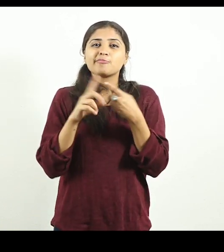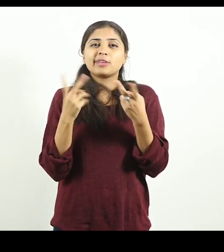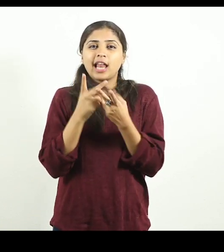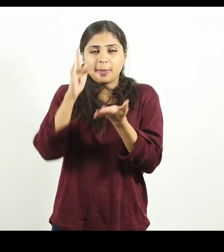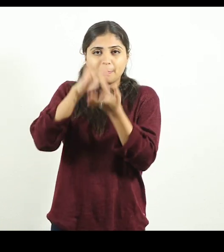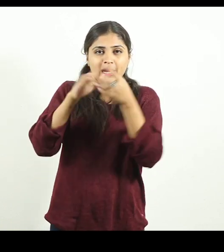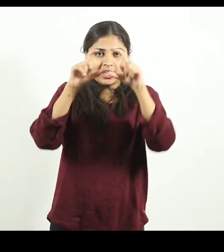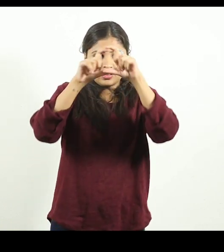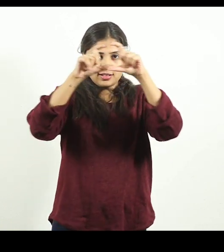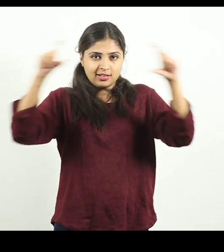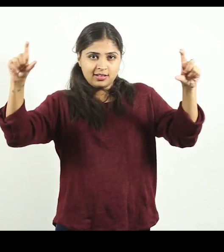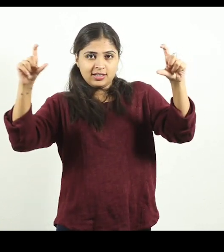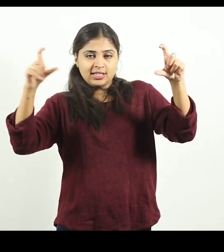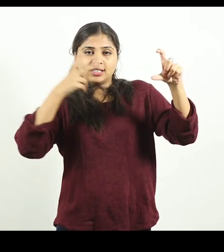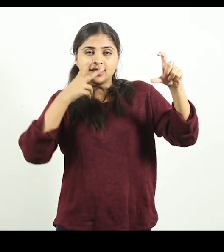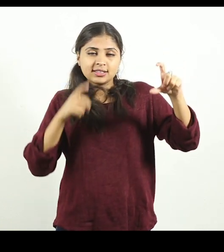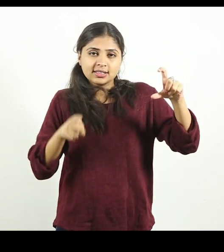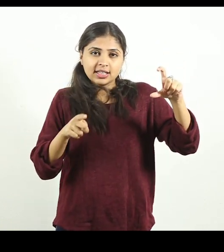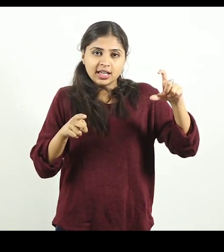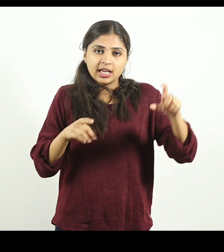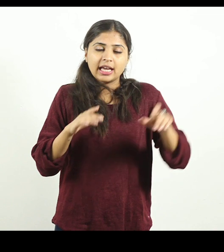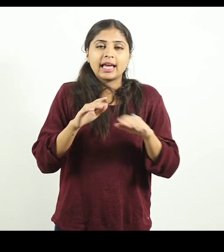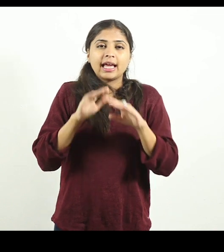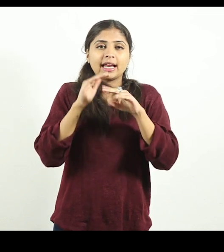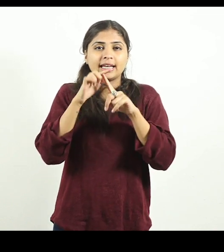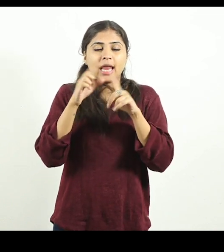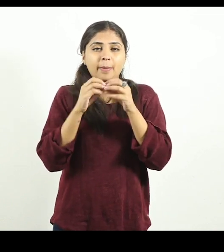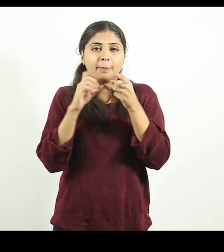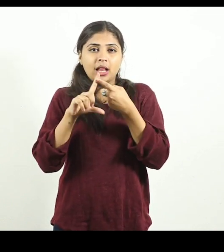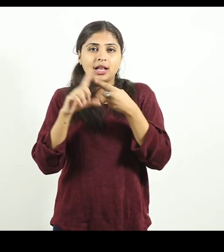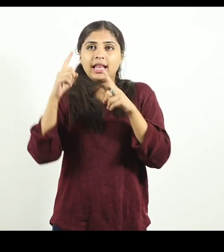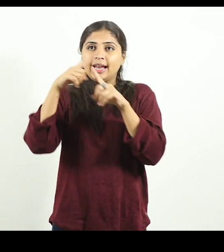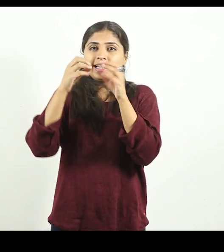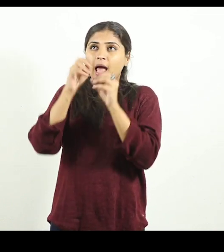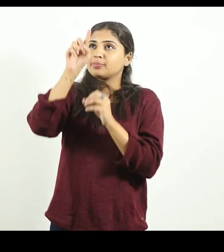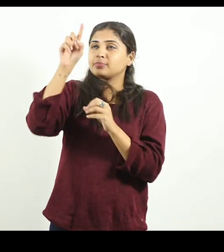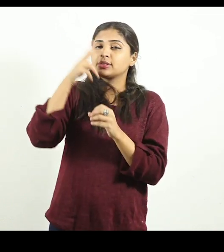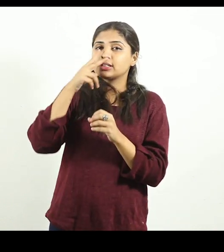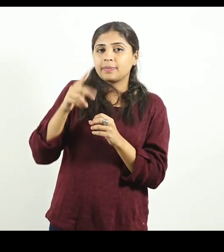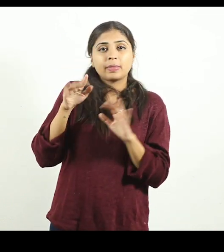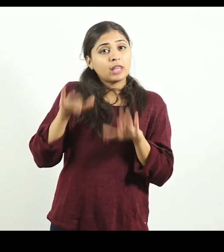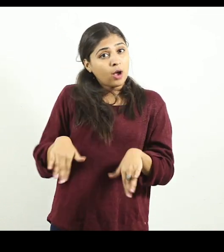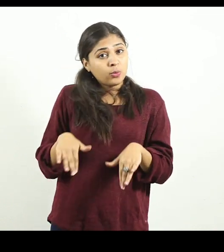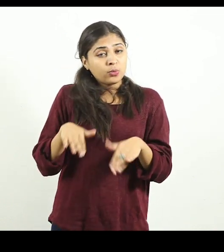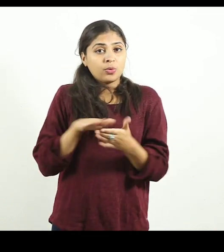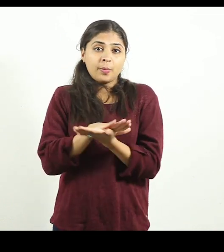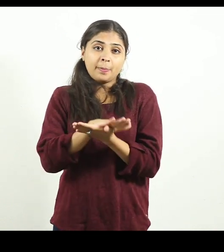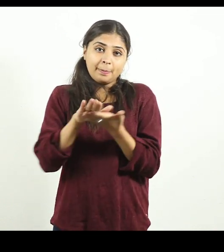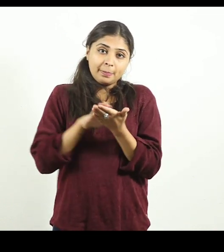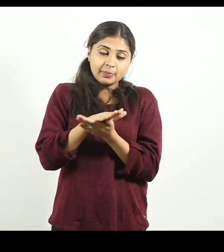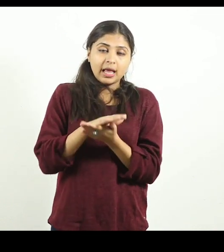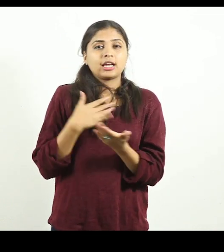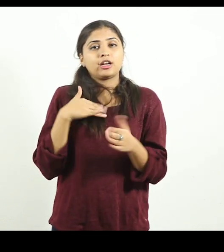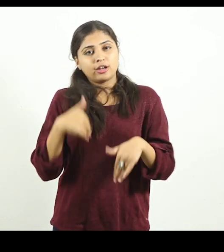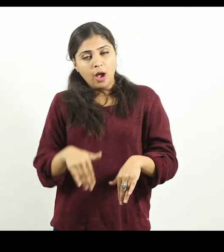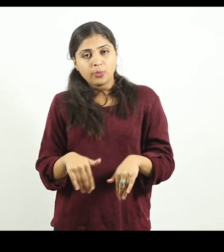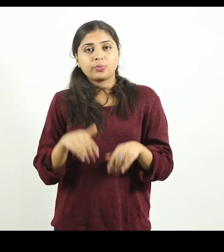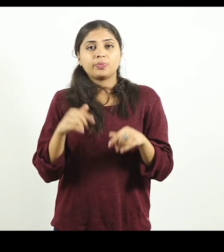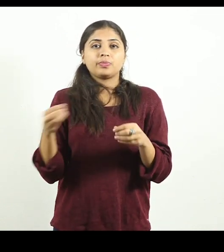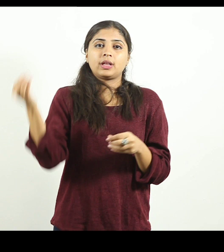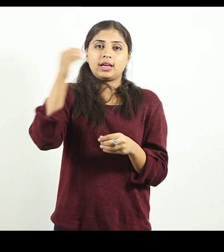middle pane of the Table tab. Note that we have our blank database. We can start adding some tables.